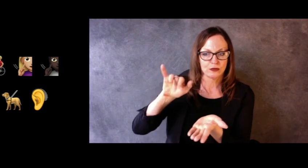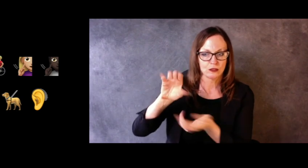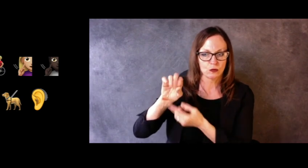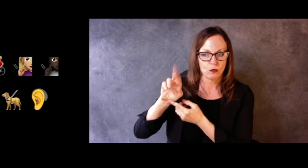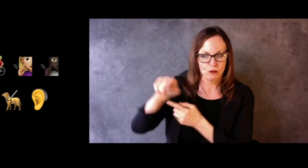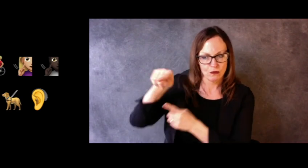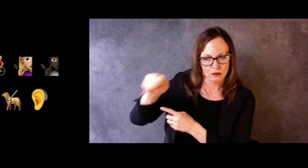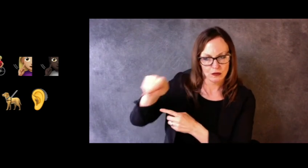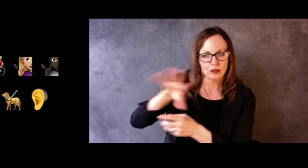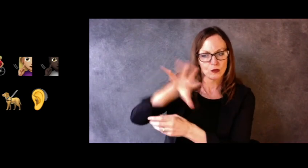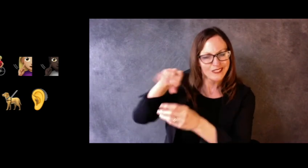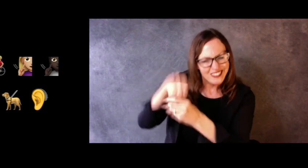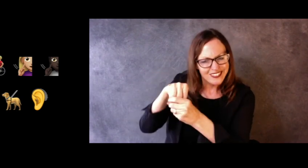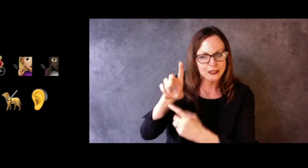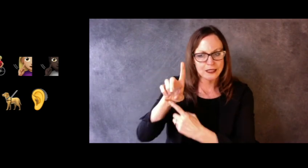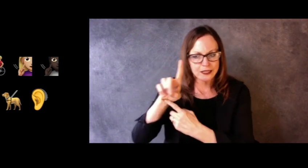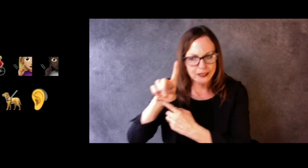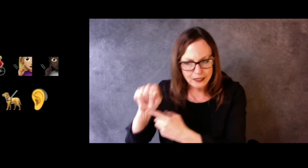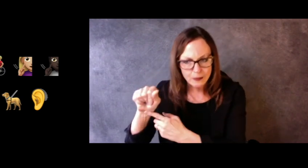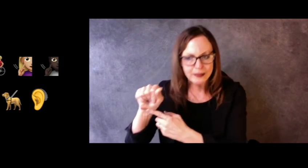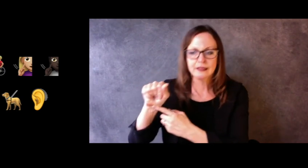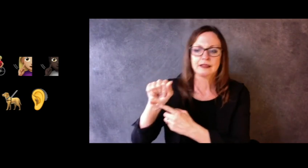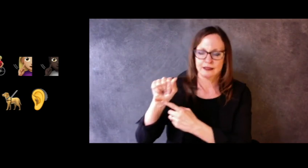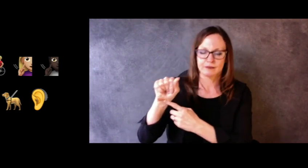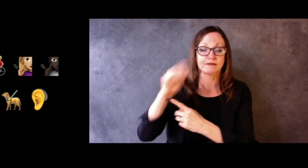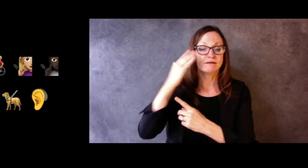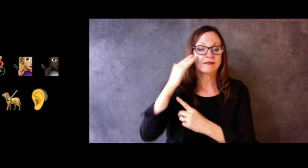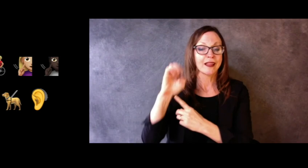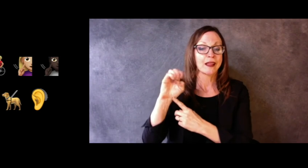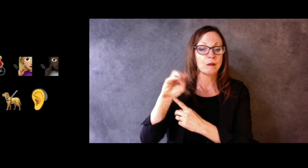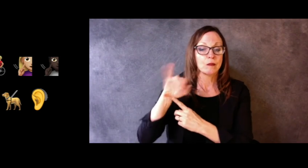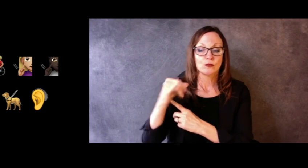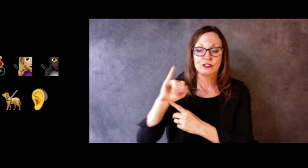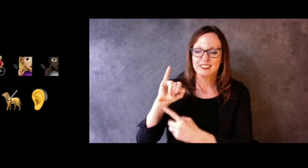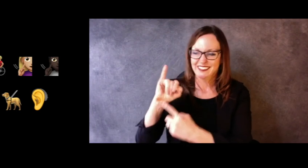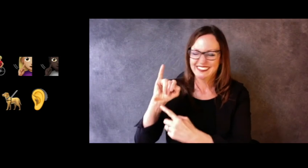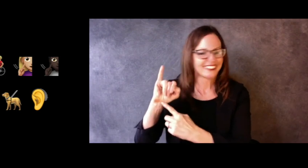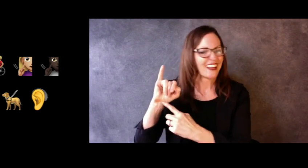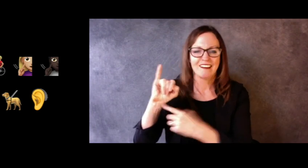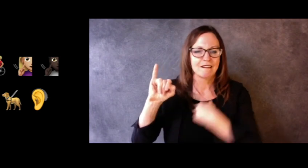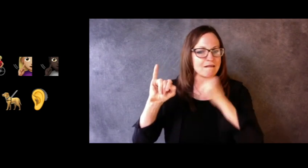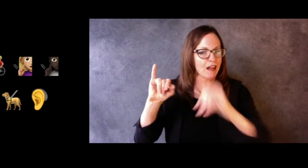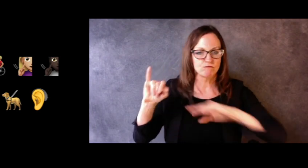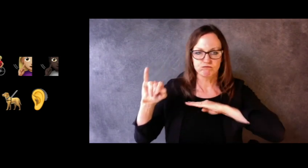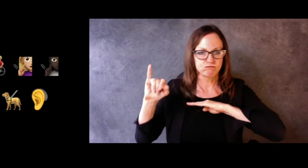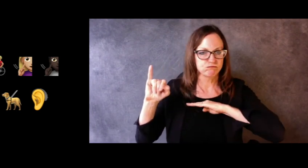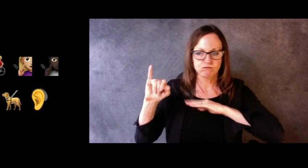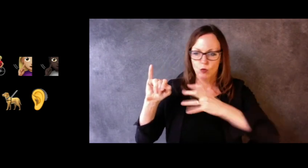lexicon. We wanted greater representation, not just on our operating systems, but available for